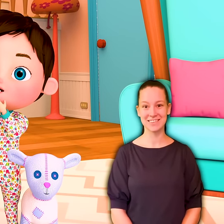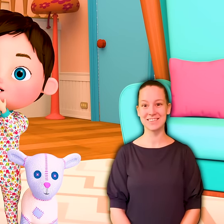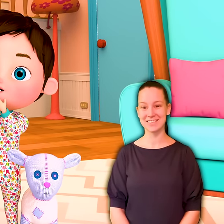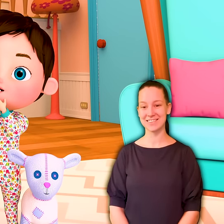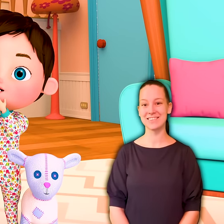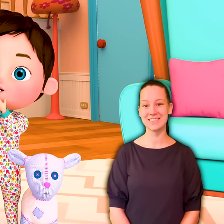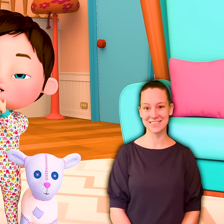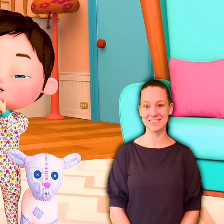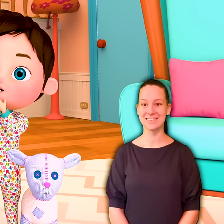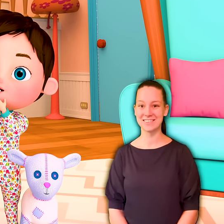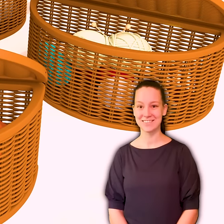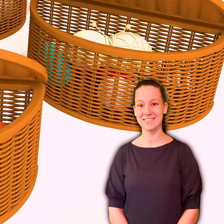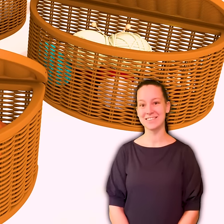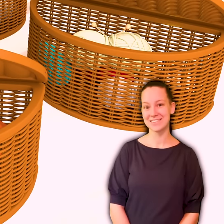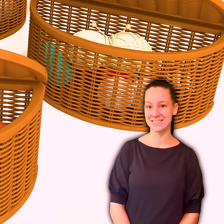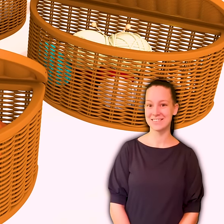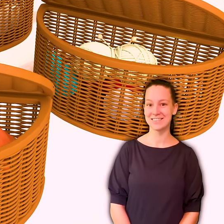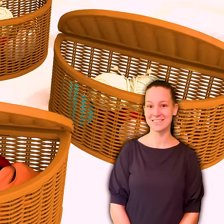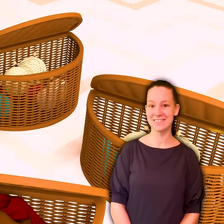hey